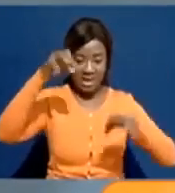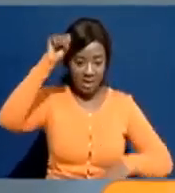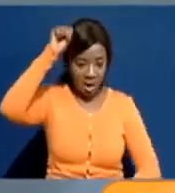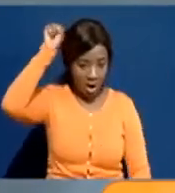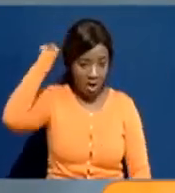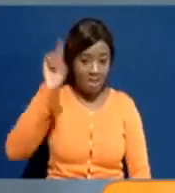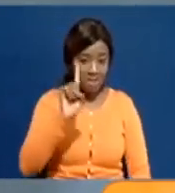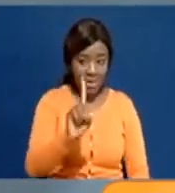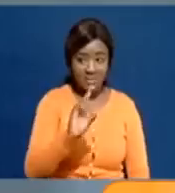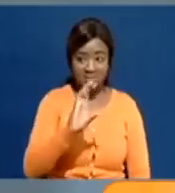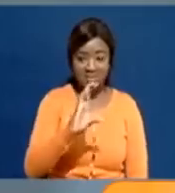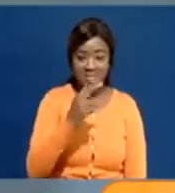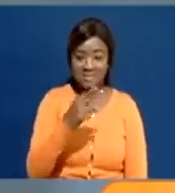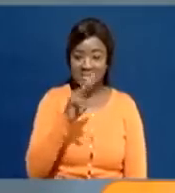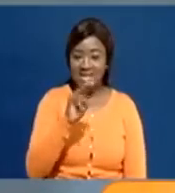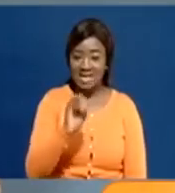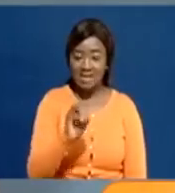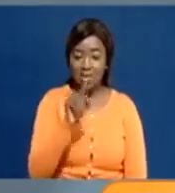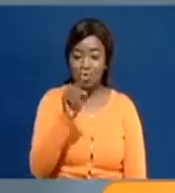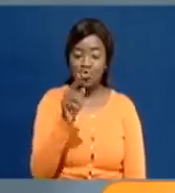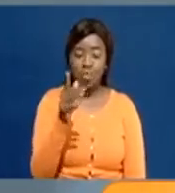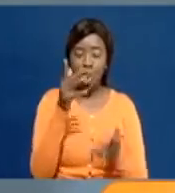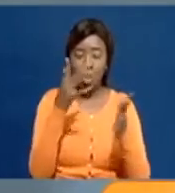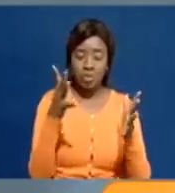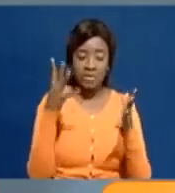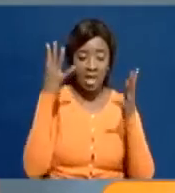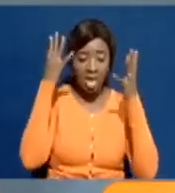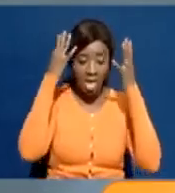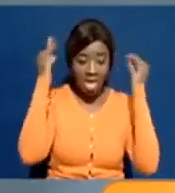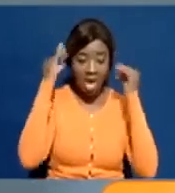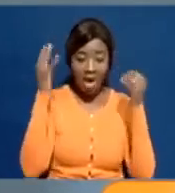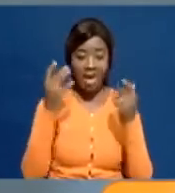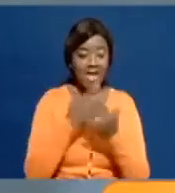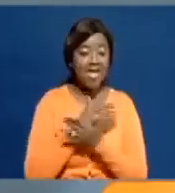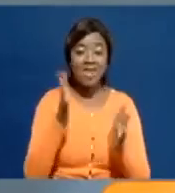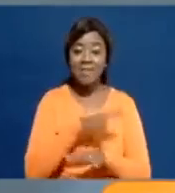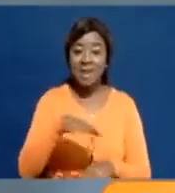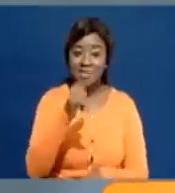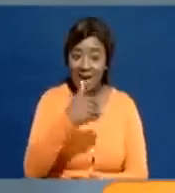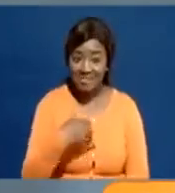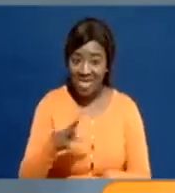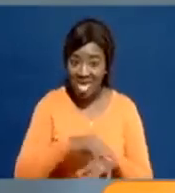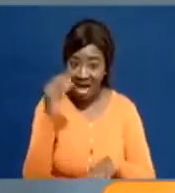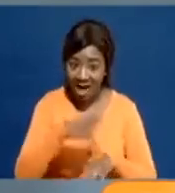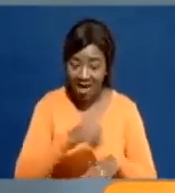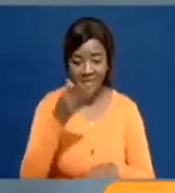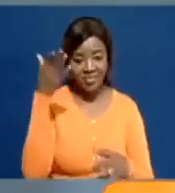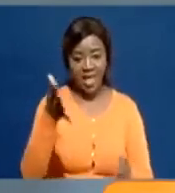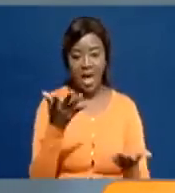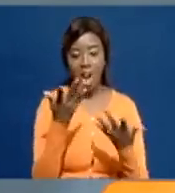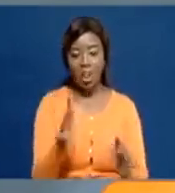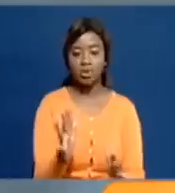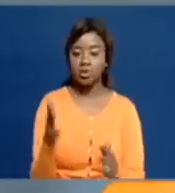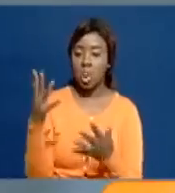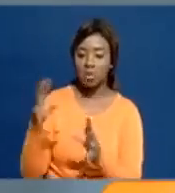is not a joke. So you lose hair everywhere. So everywhere you can imagine there's hair, you lose it. And so you